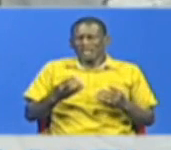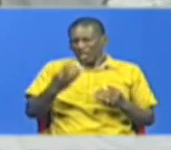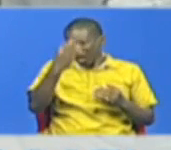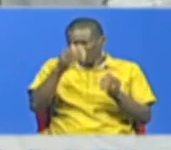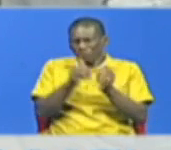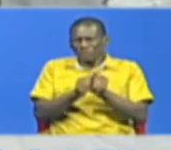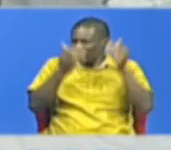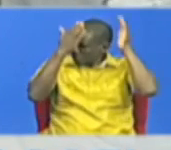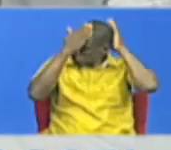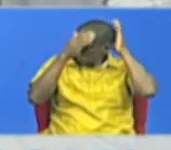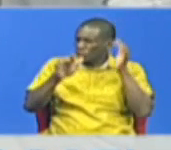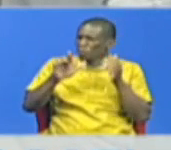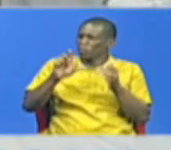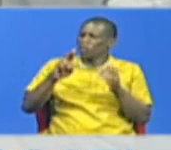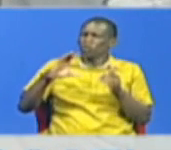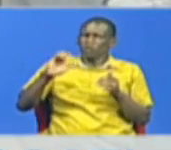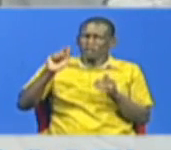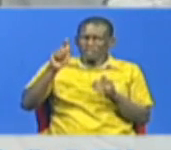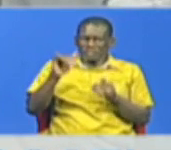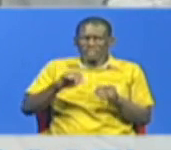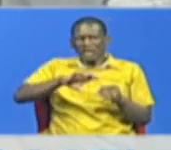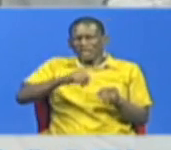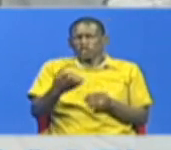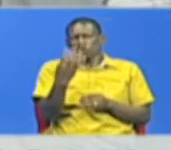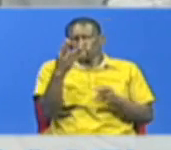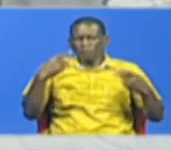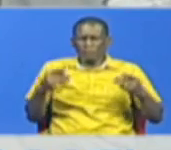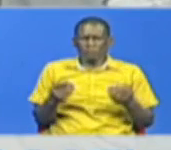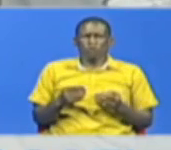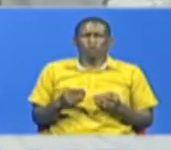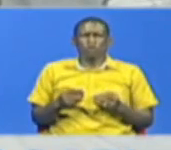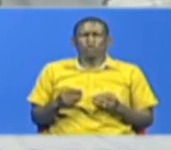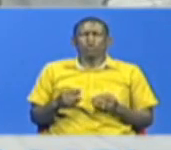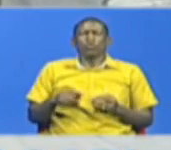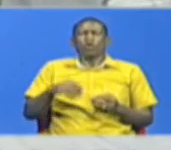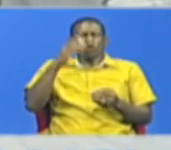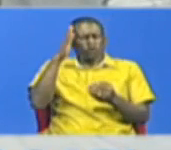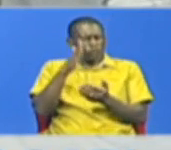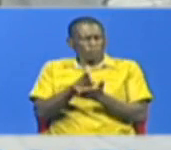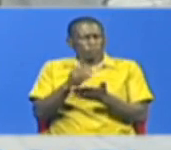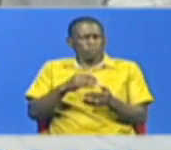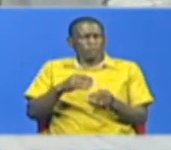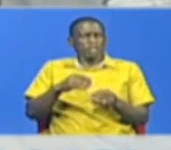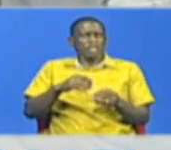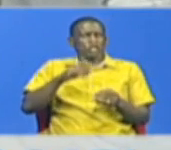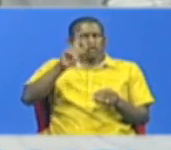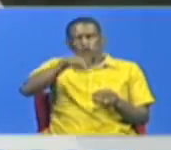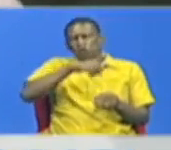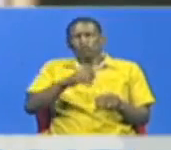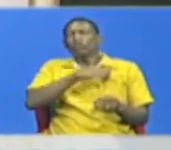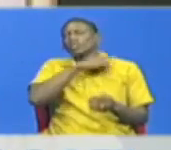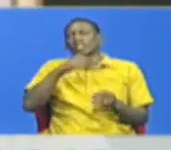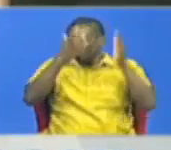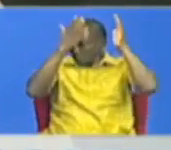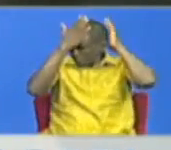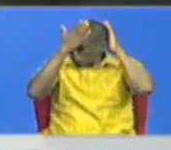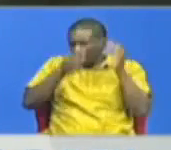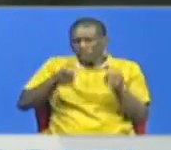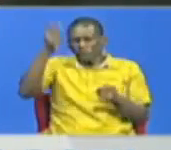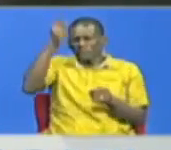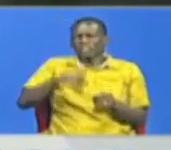Locati alongside four accomplices, were found guilty of the bishop's murder and was sentenced to death. Wale walimuua